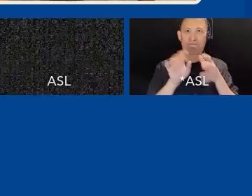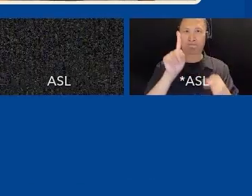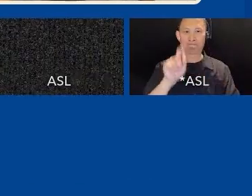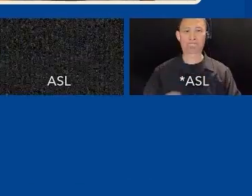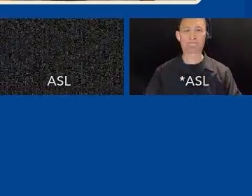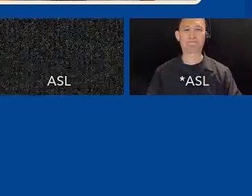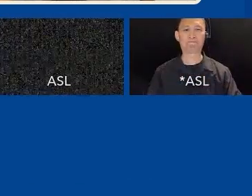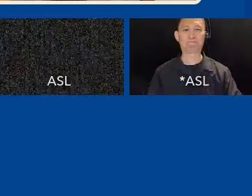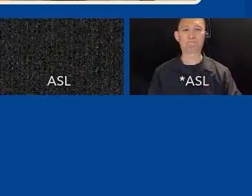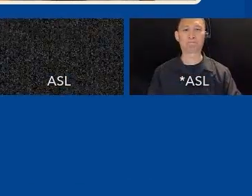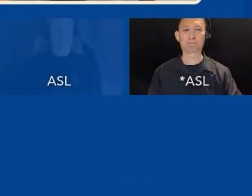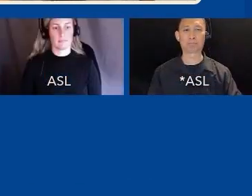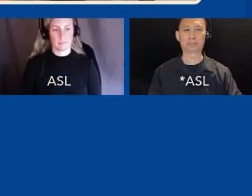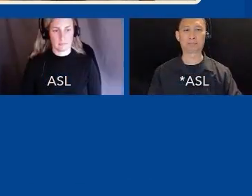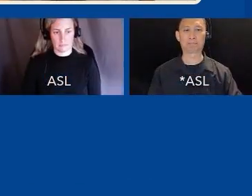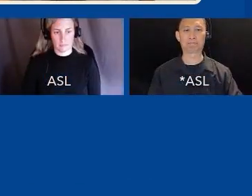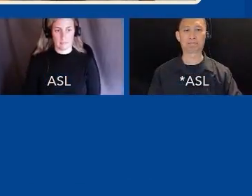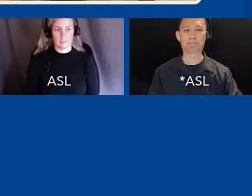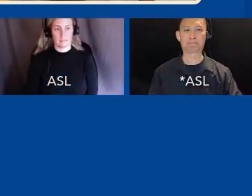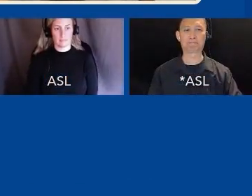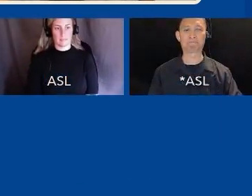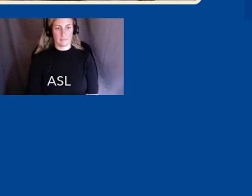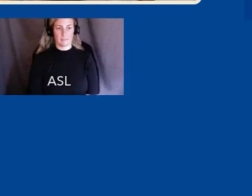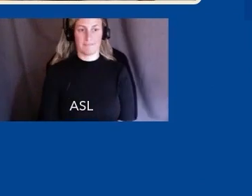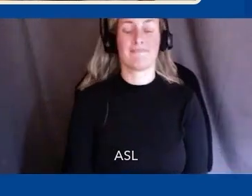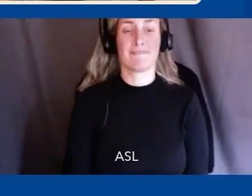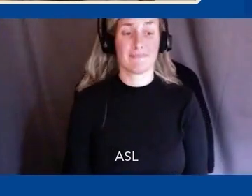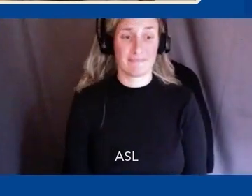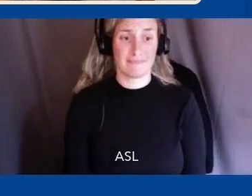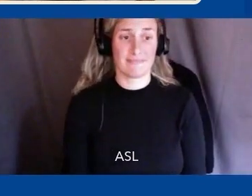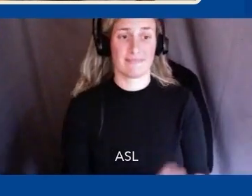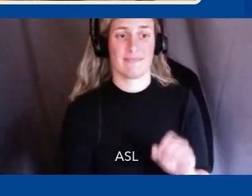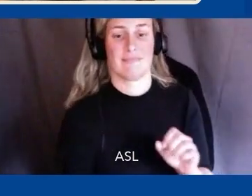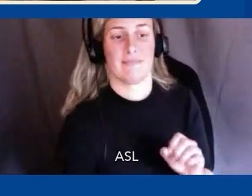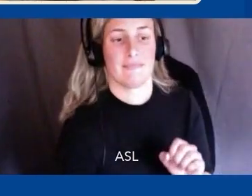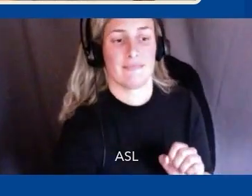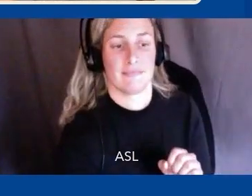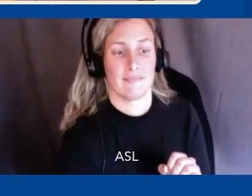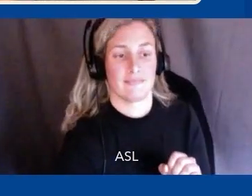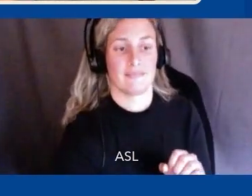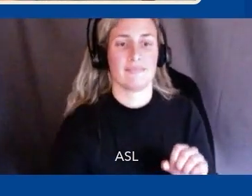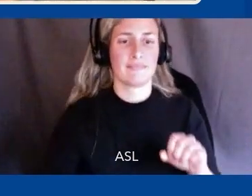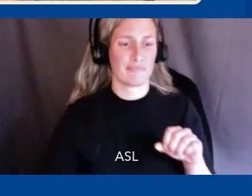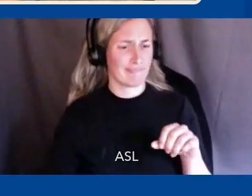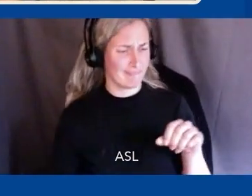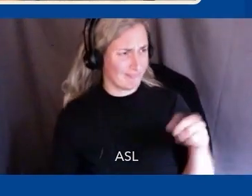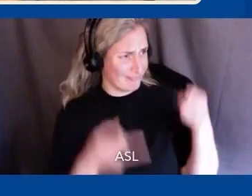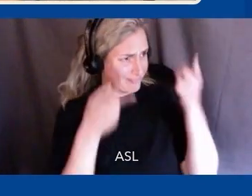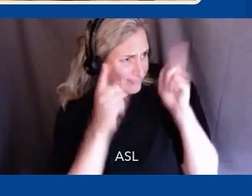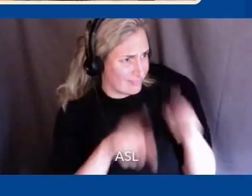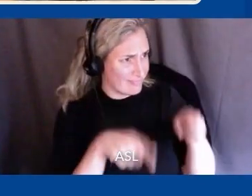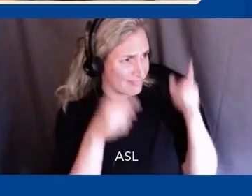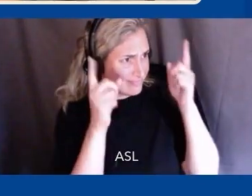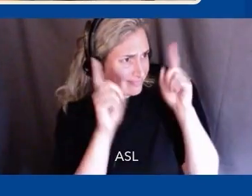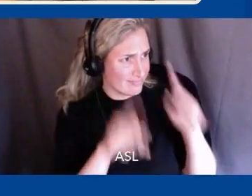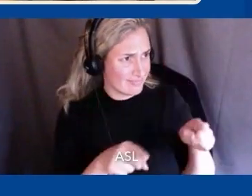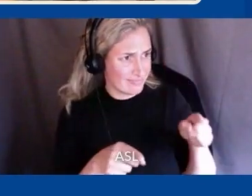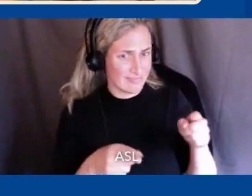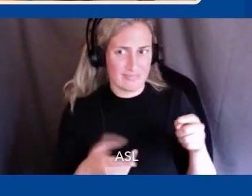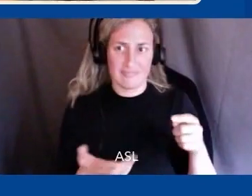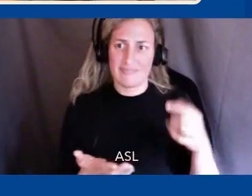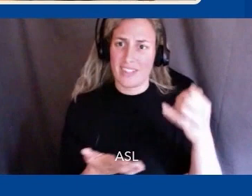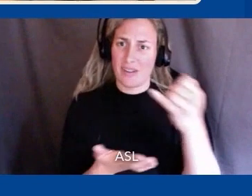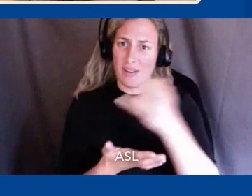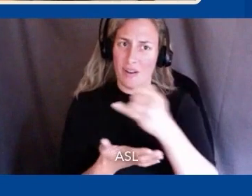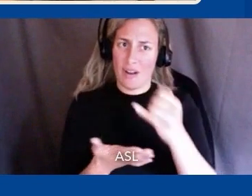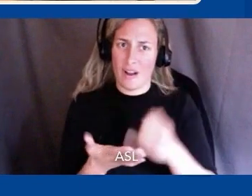Yeah, that's really true. I feel like the arts are a great space to have conversations and to come to understanding. And then when it comes